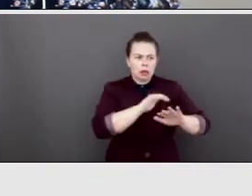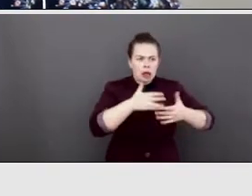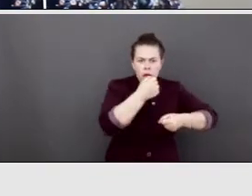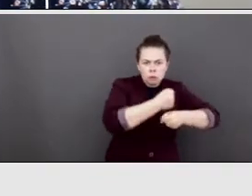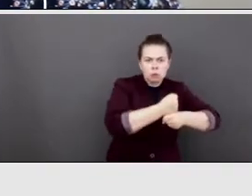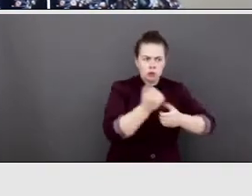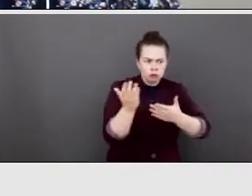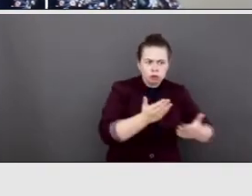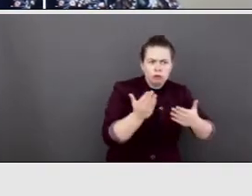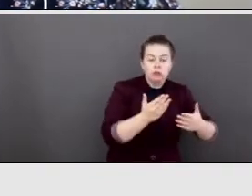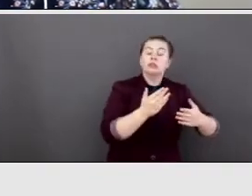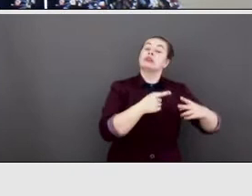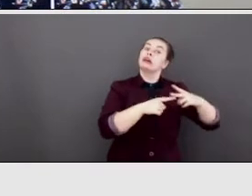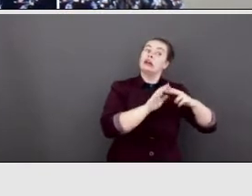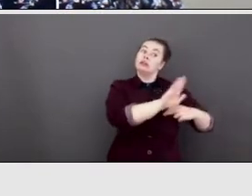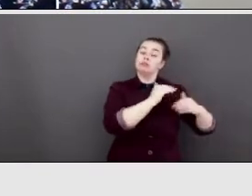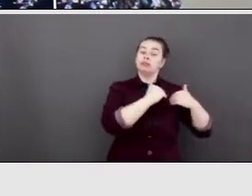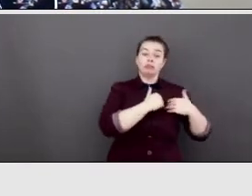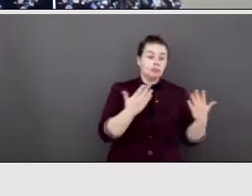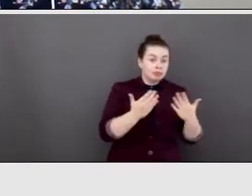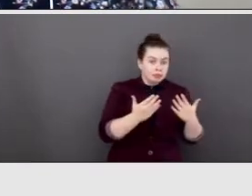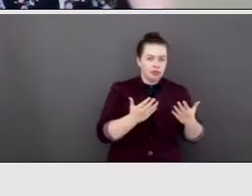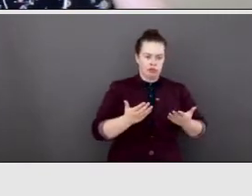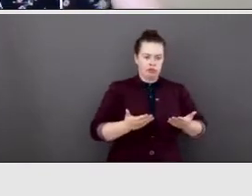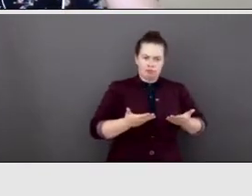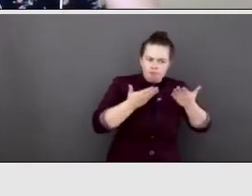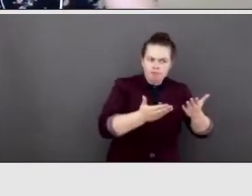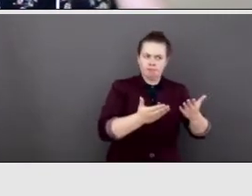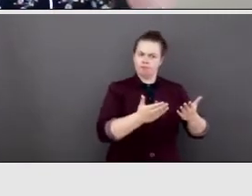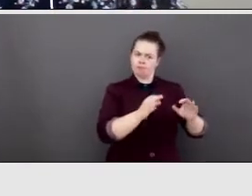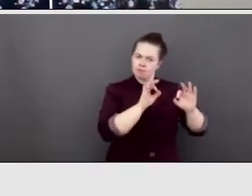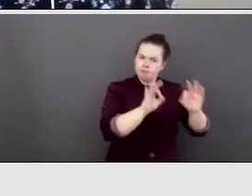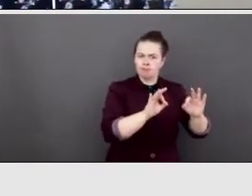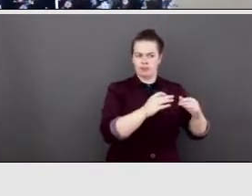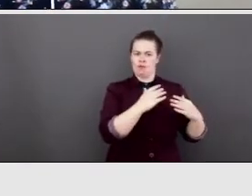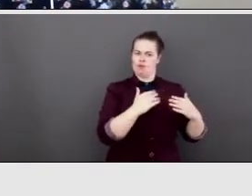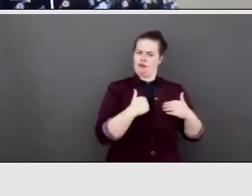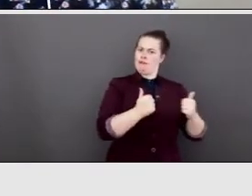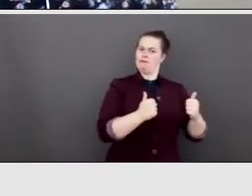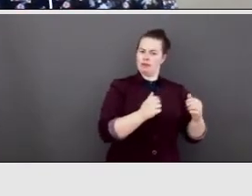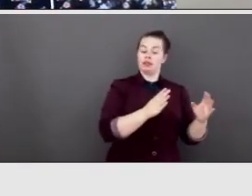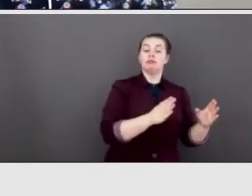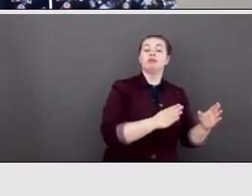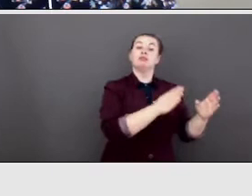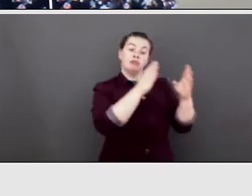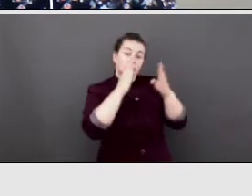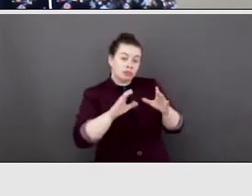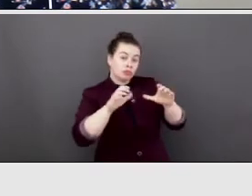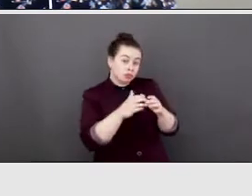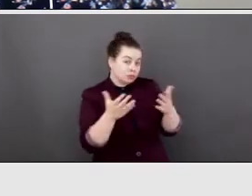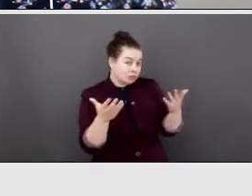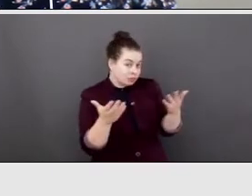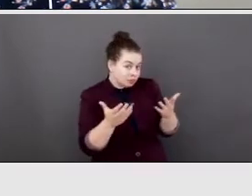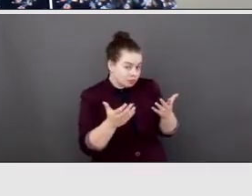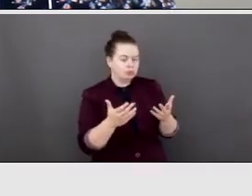public hospitals and health centers, as well as for the provision of healthcare services. The other is the Health